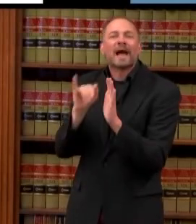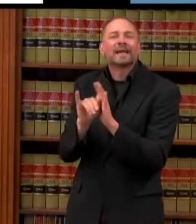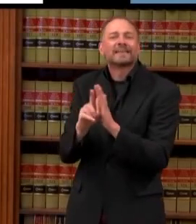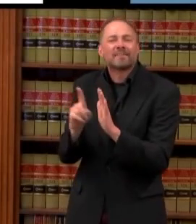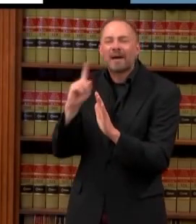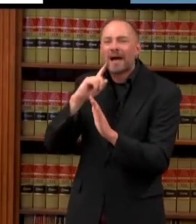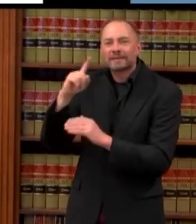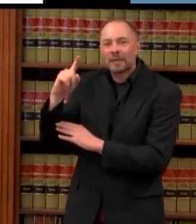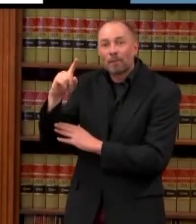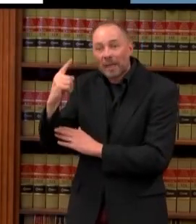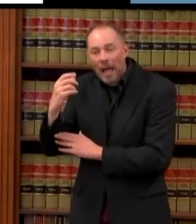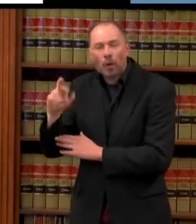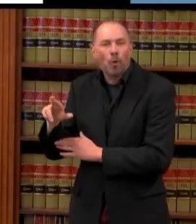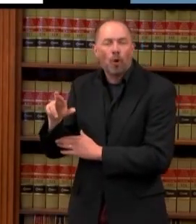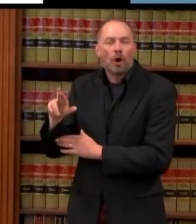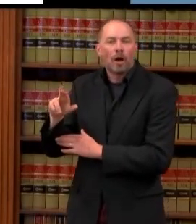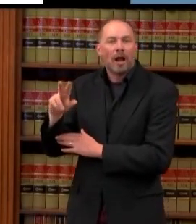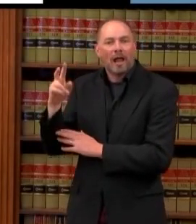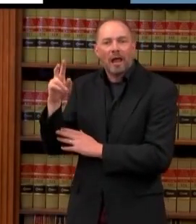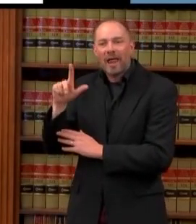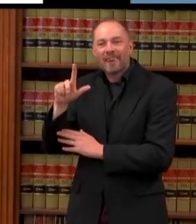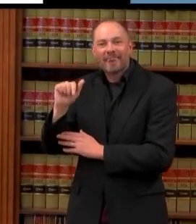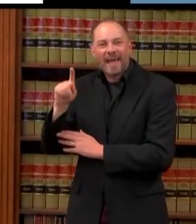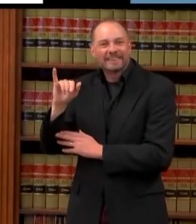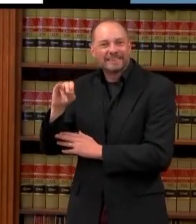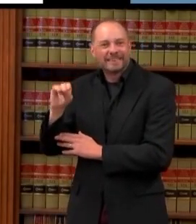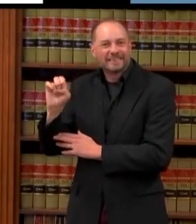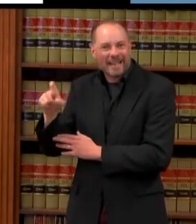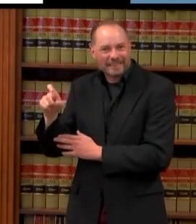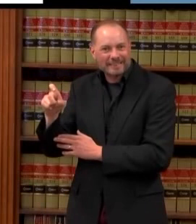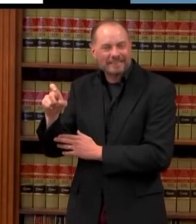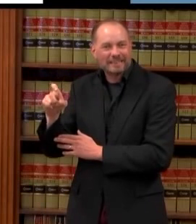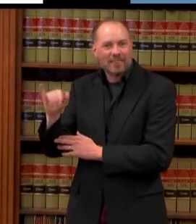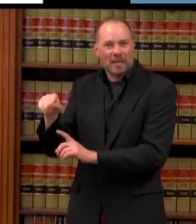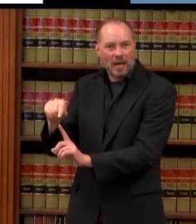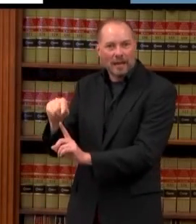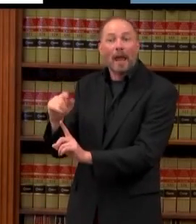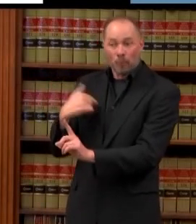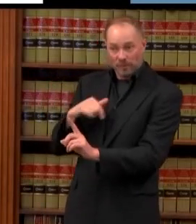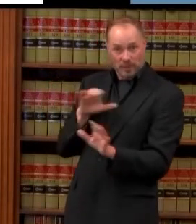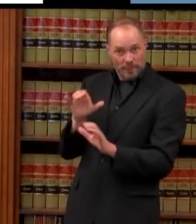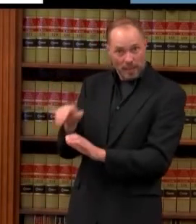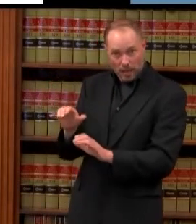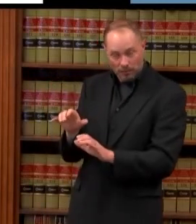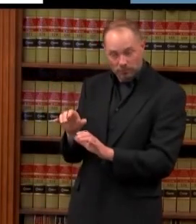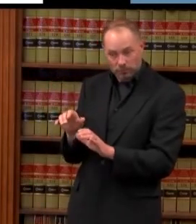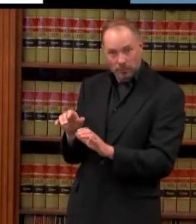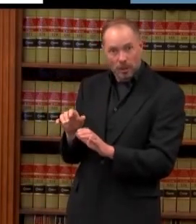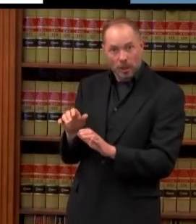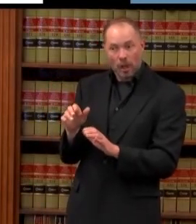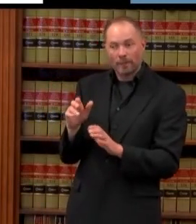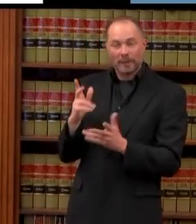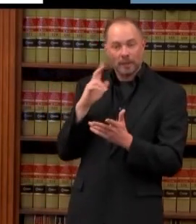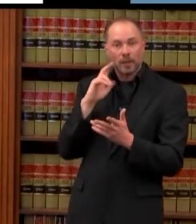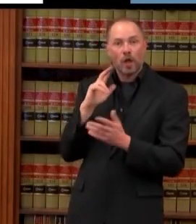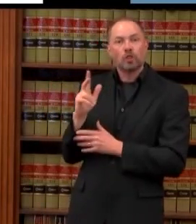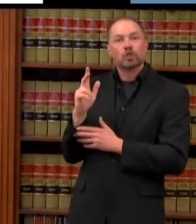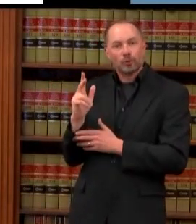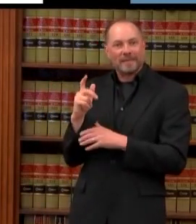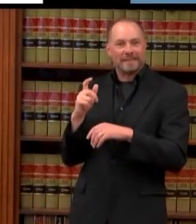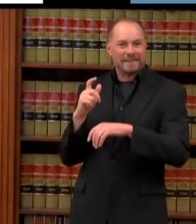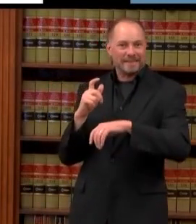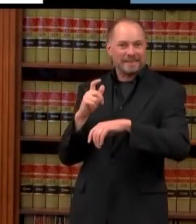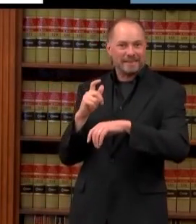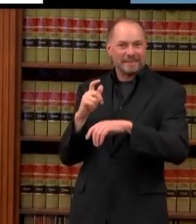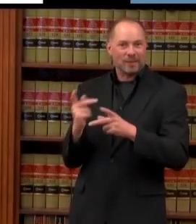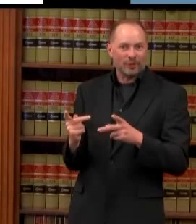as Latinx. And we've done that. 3 times the number of people in those communities are being tested now